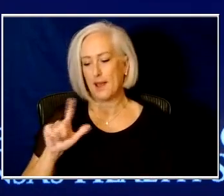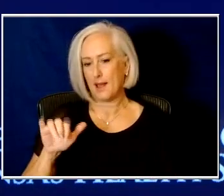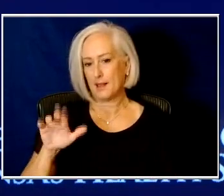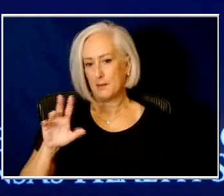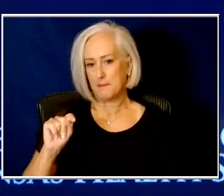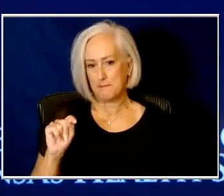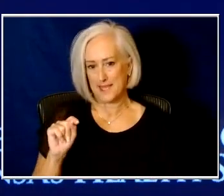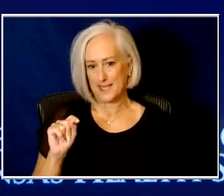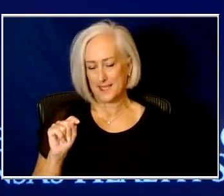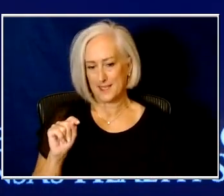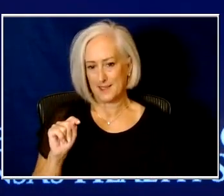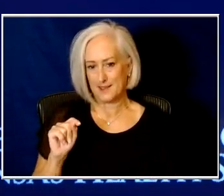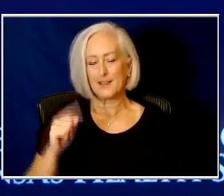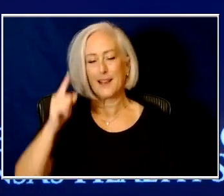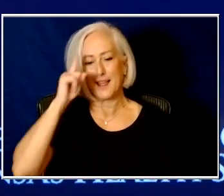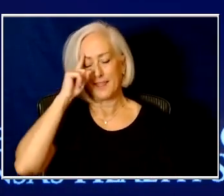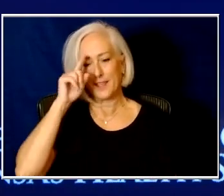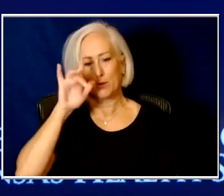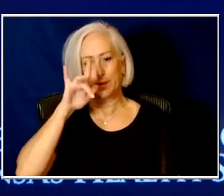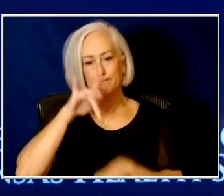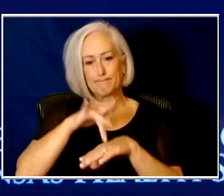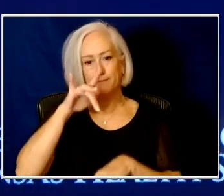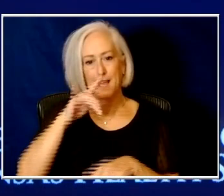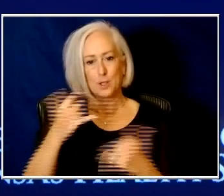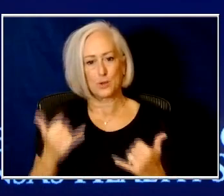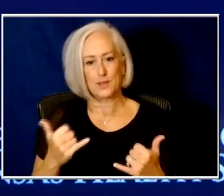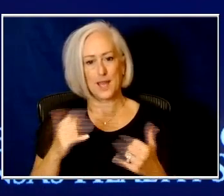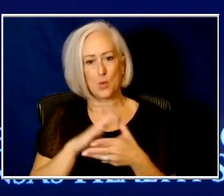story, and the story